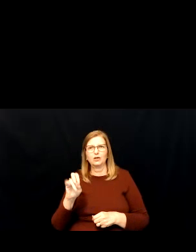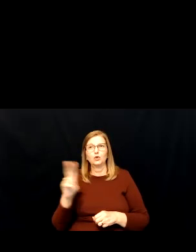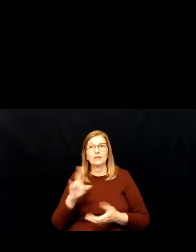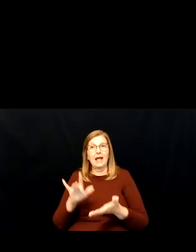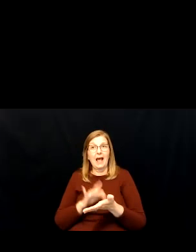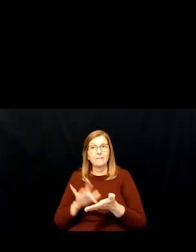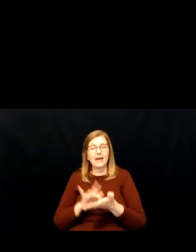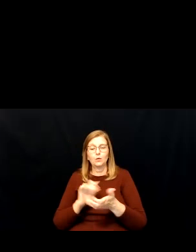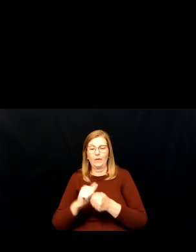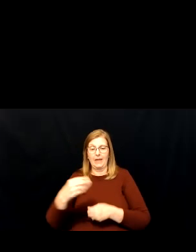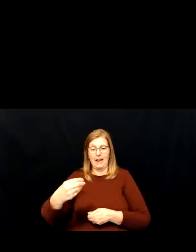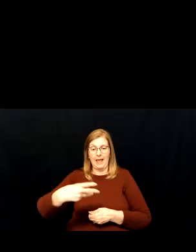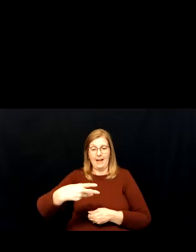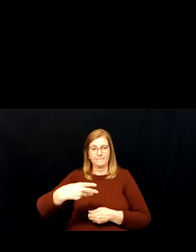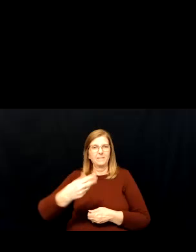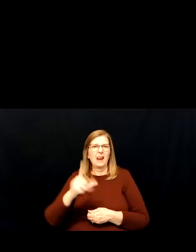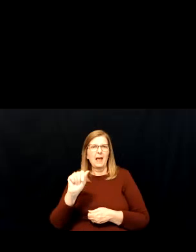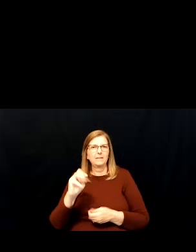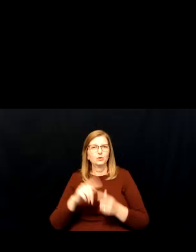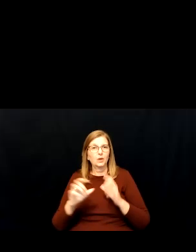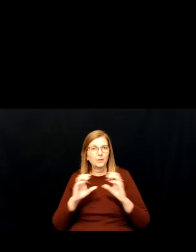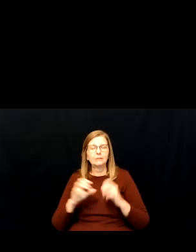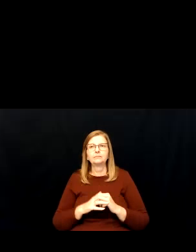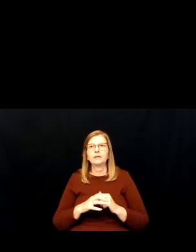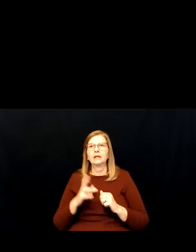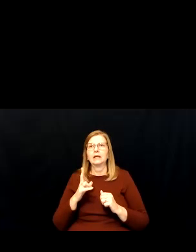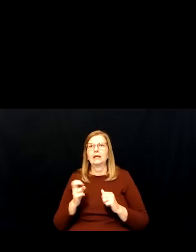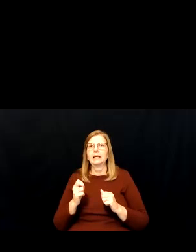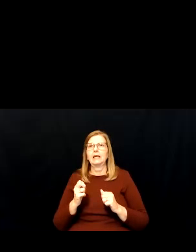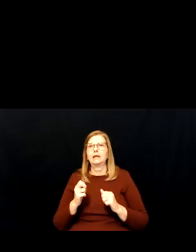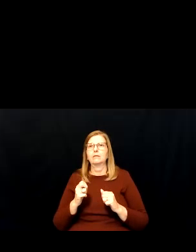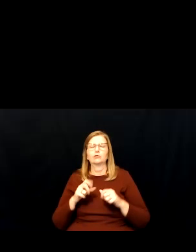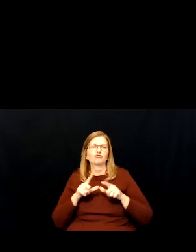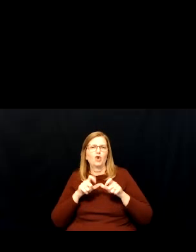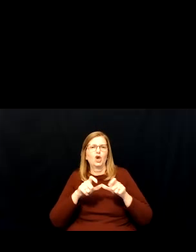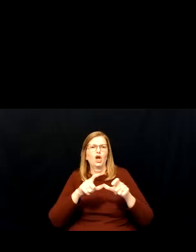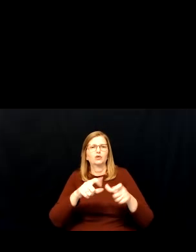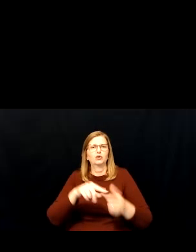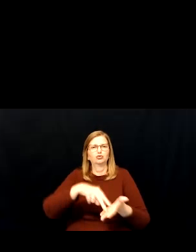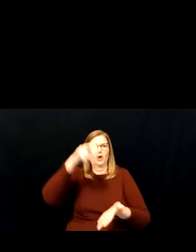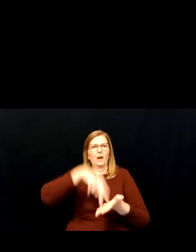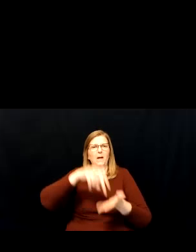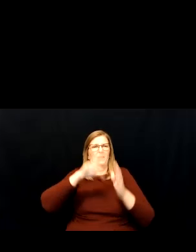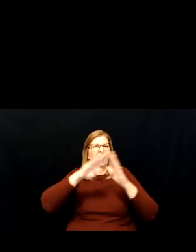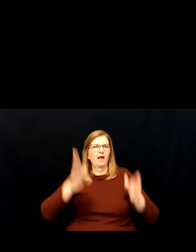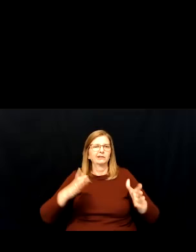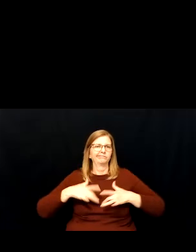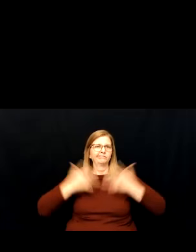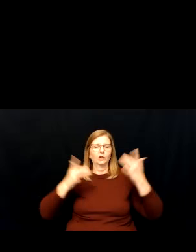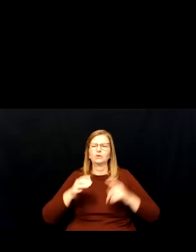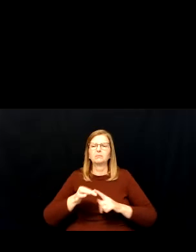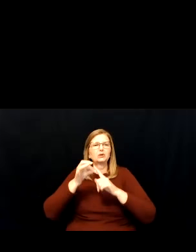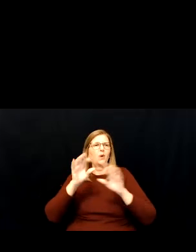LAMP app on it to communicate, and he was running to a one of those jump houses at Stillwater Special Olympics, you know, a couple of years